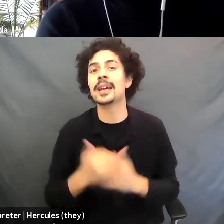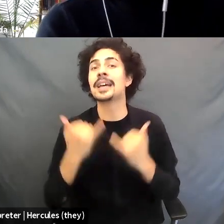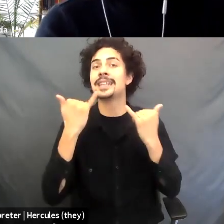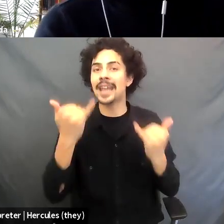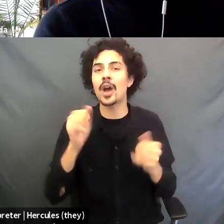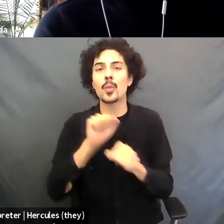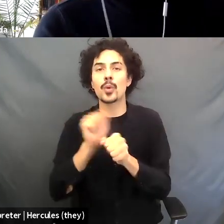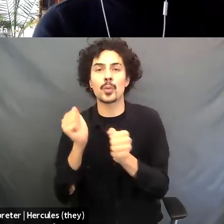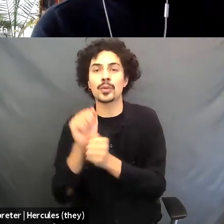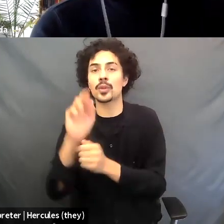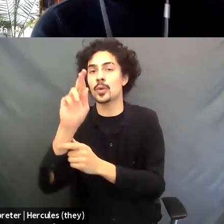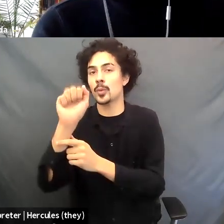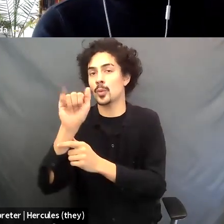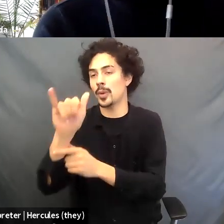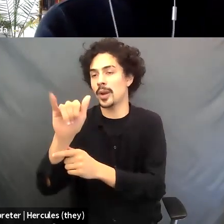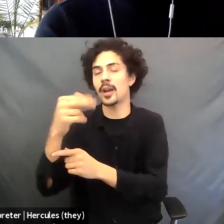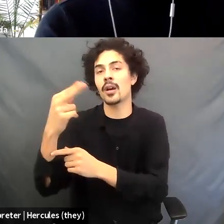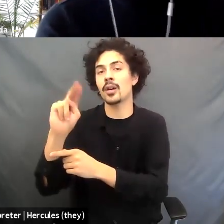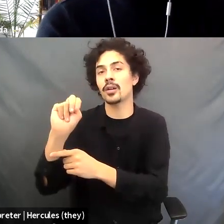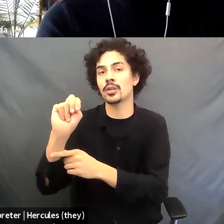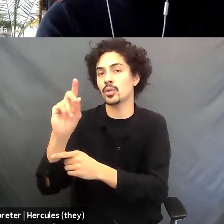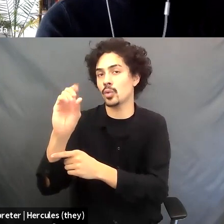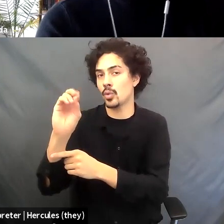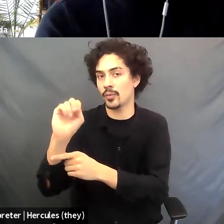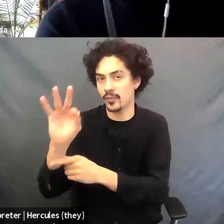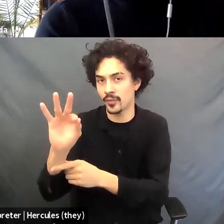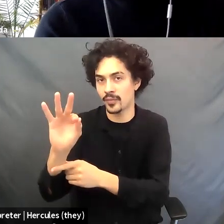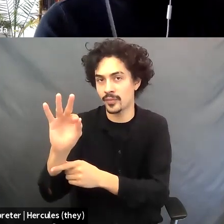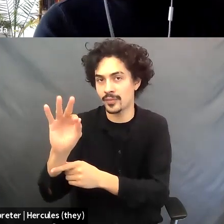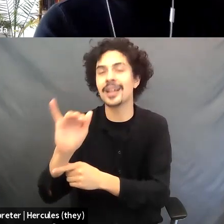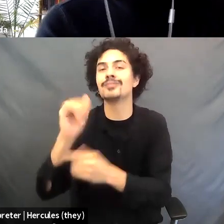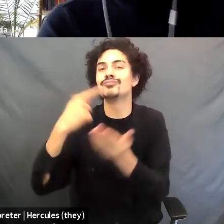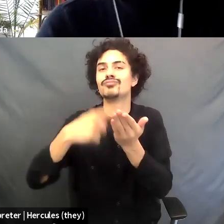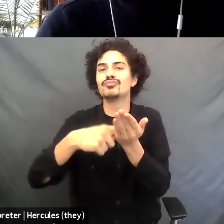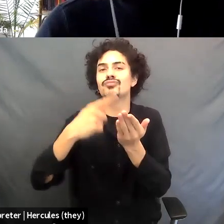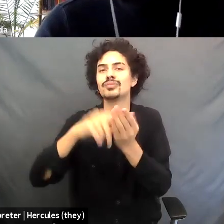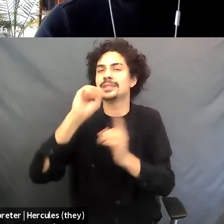Hundorf, A Community History of Indigenous Land Claims in Alaska.